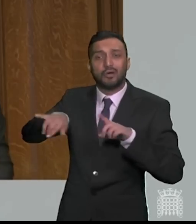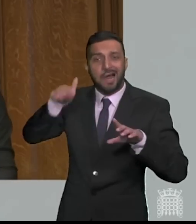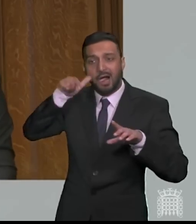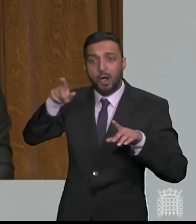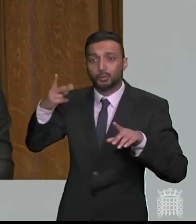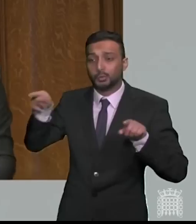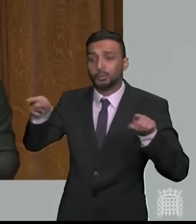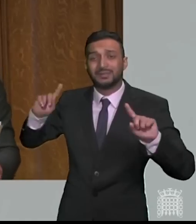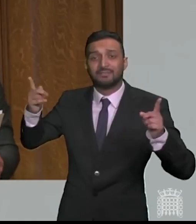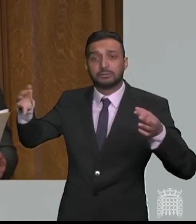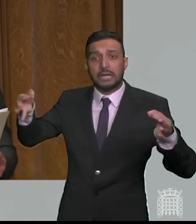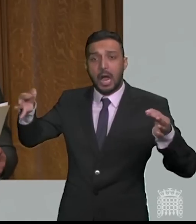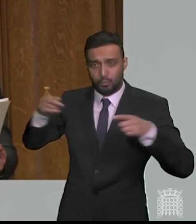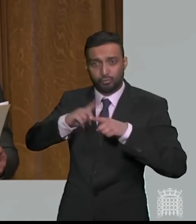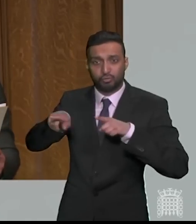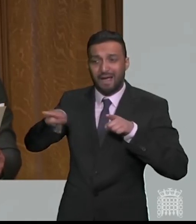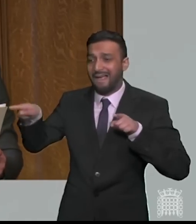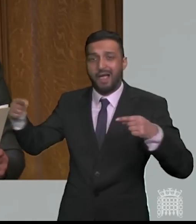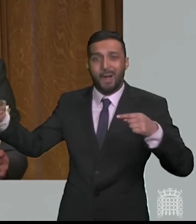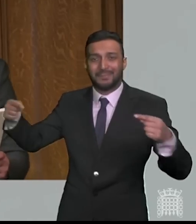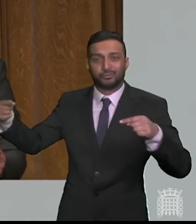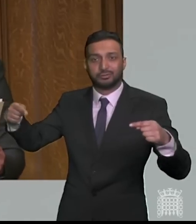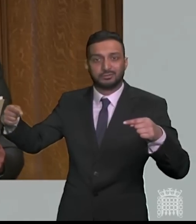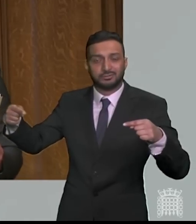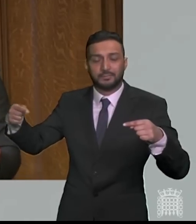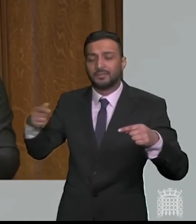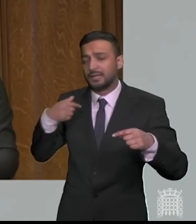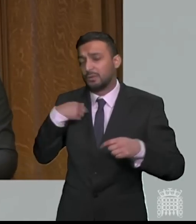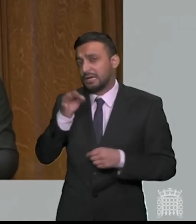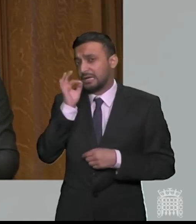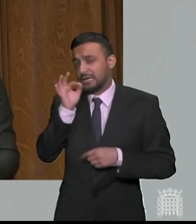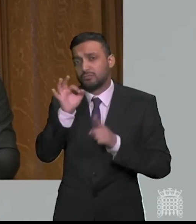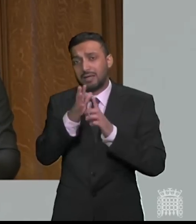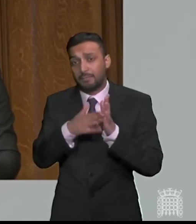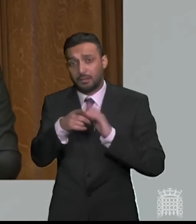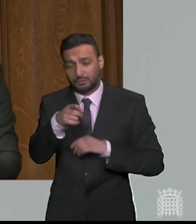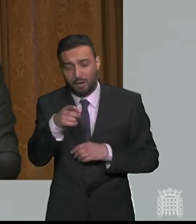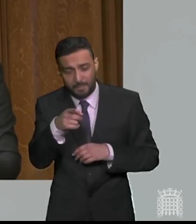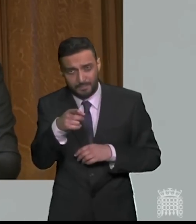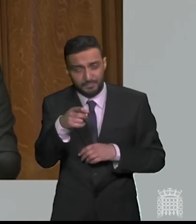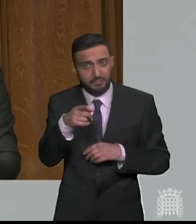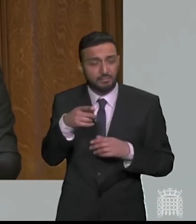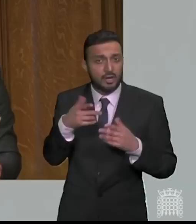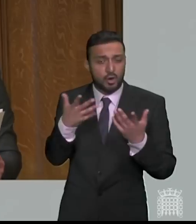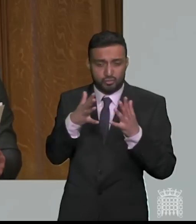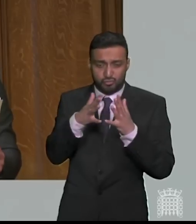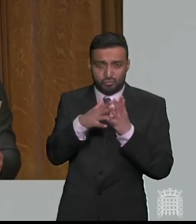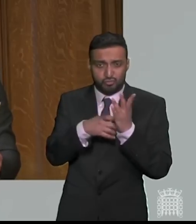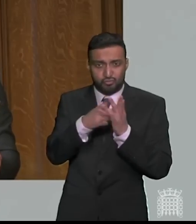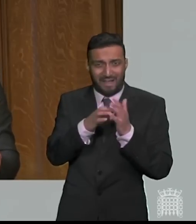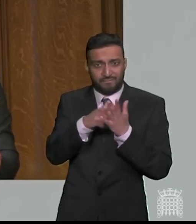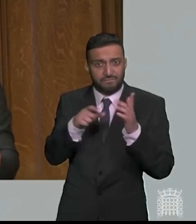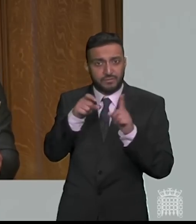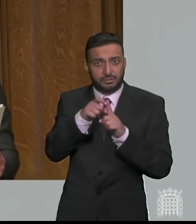other. Could the Prime Minister confirm that there is no reason whatsoever why Retford cannot benefit from this